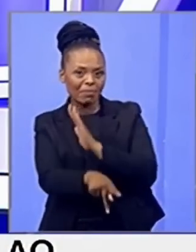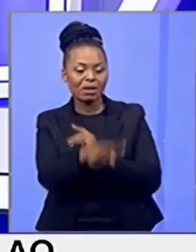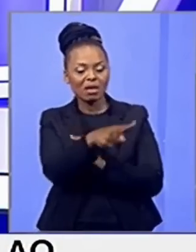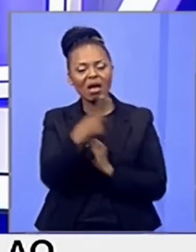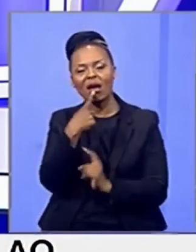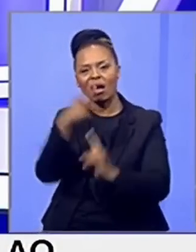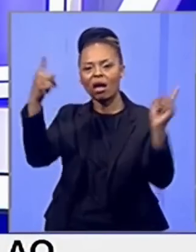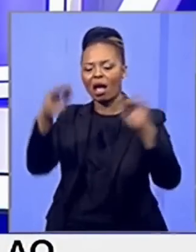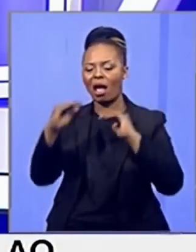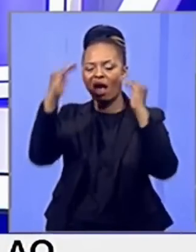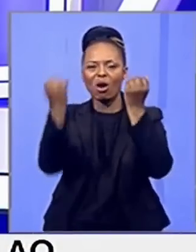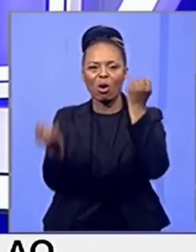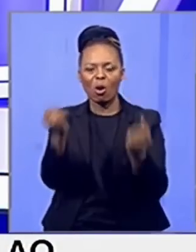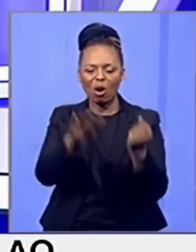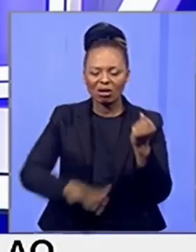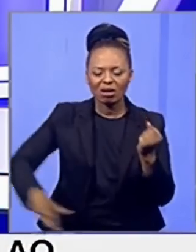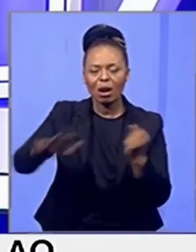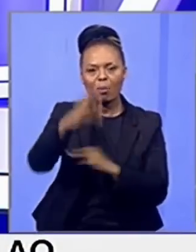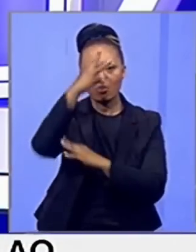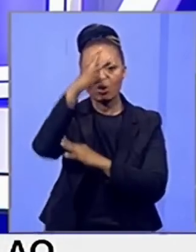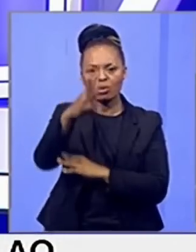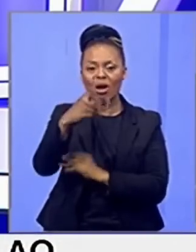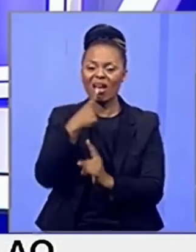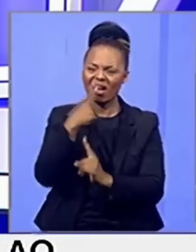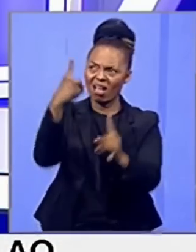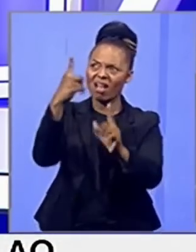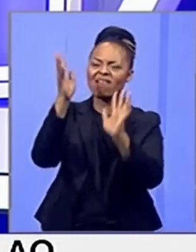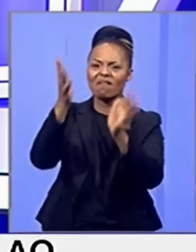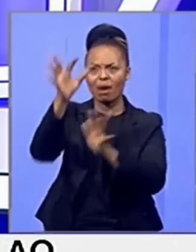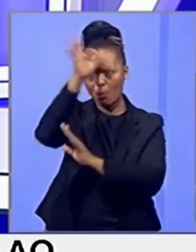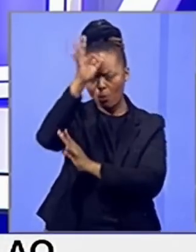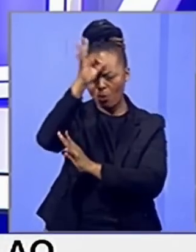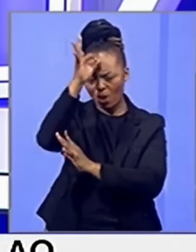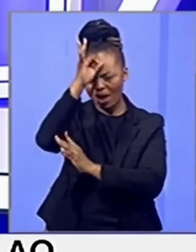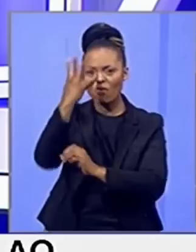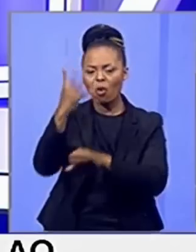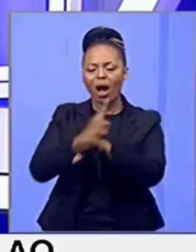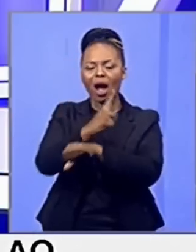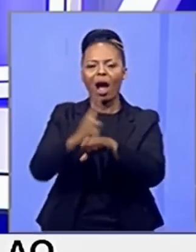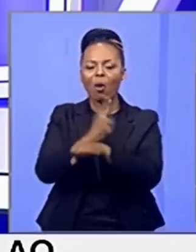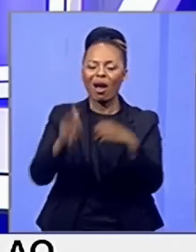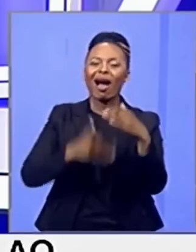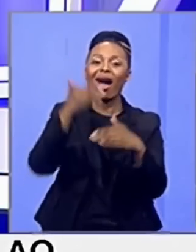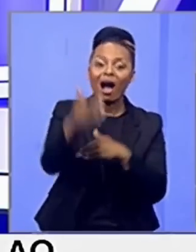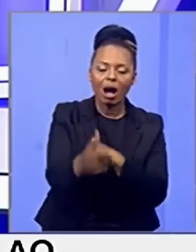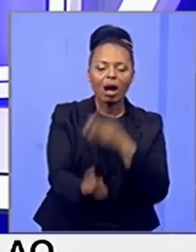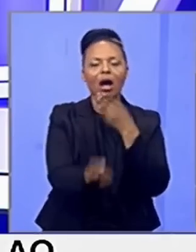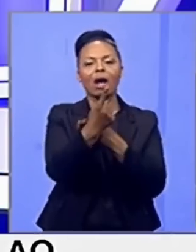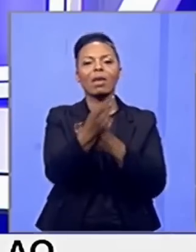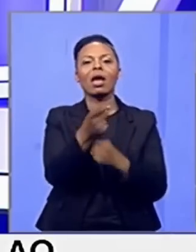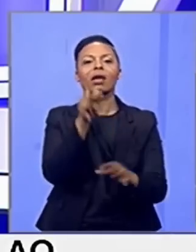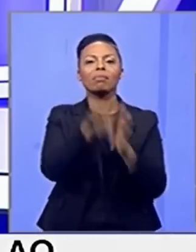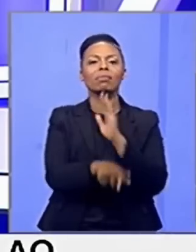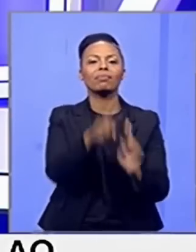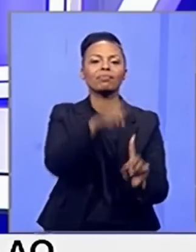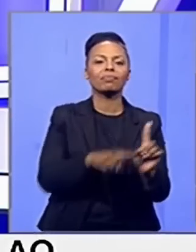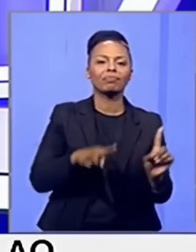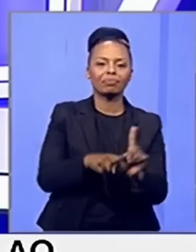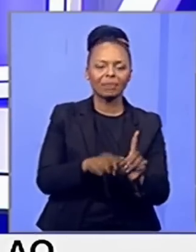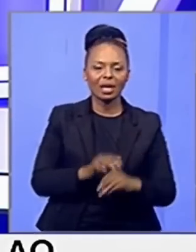ya Pretoria gore tiragalo ye e begilwe maphodiseng di iri tše 4 morago ga tiragalo. Bohlatse bja